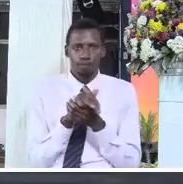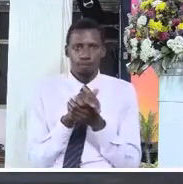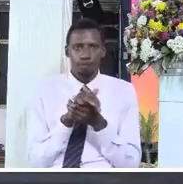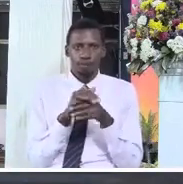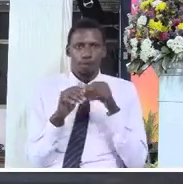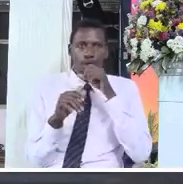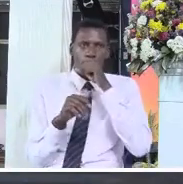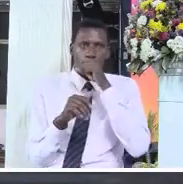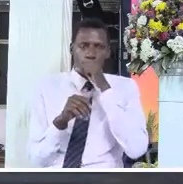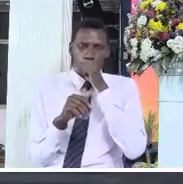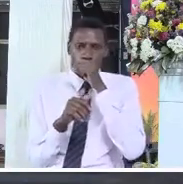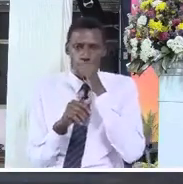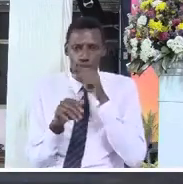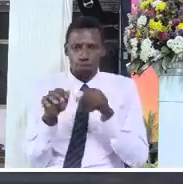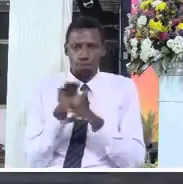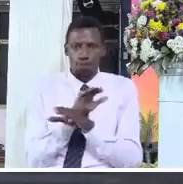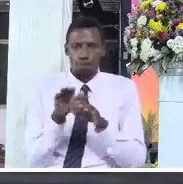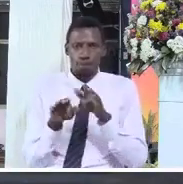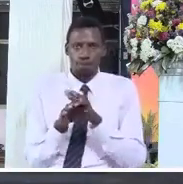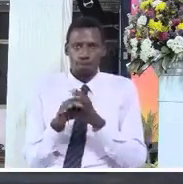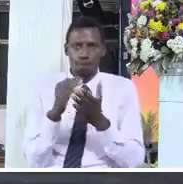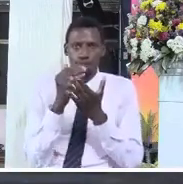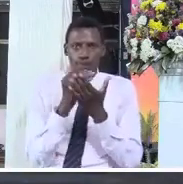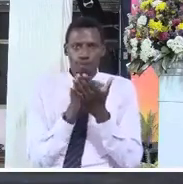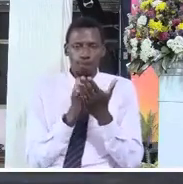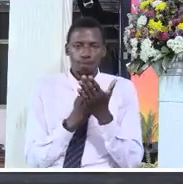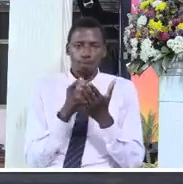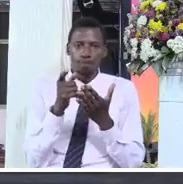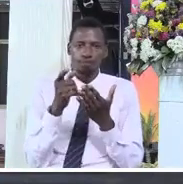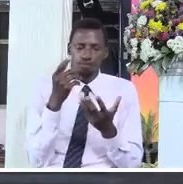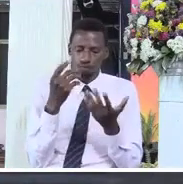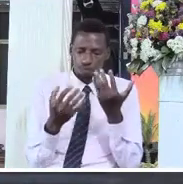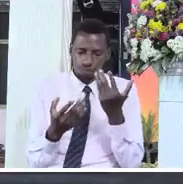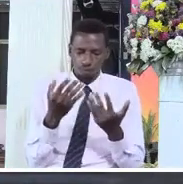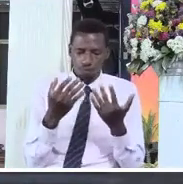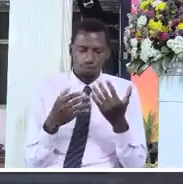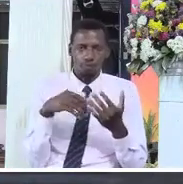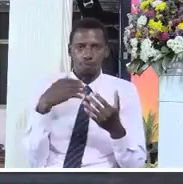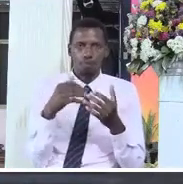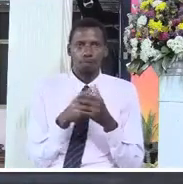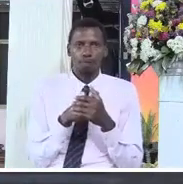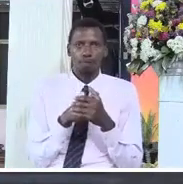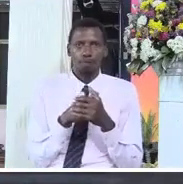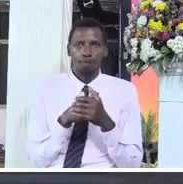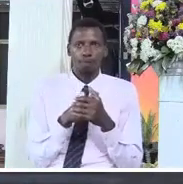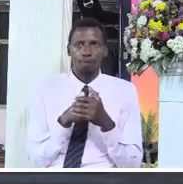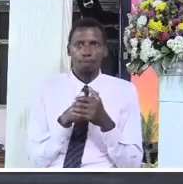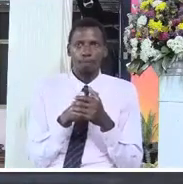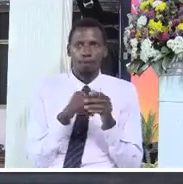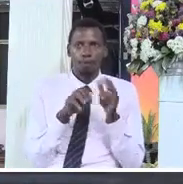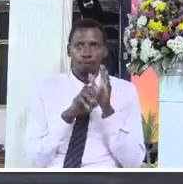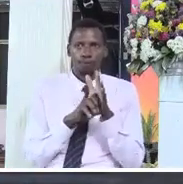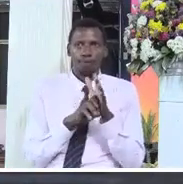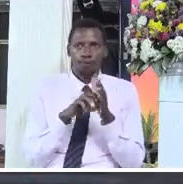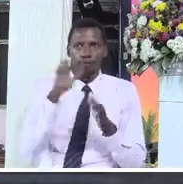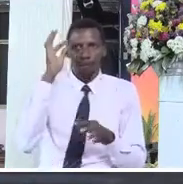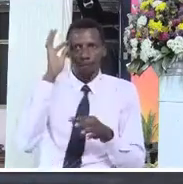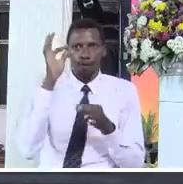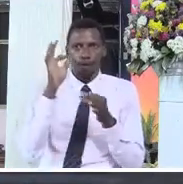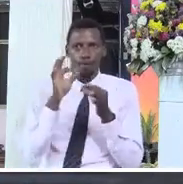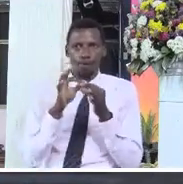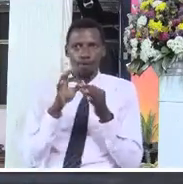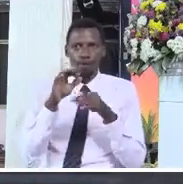Everything is programmed. You are on fire, like faith on fire. That one was one of the